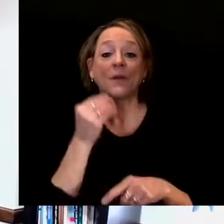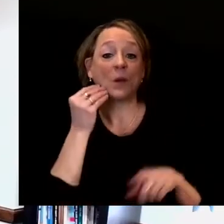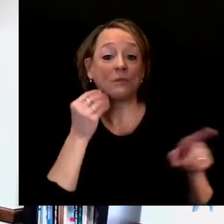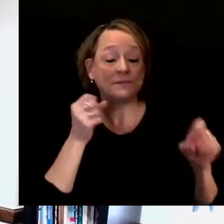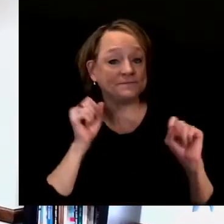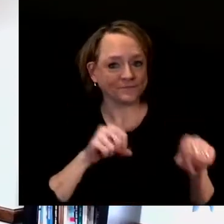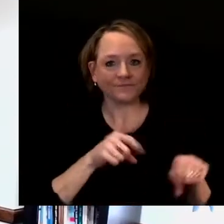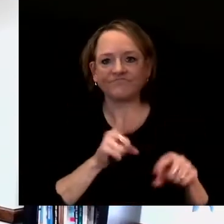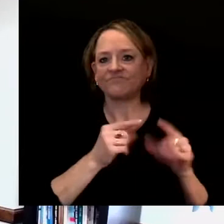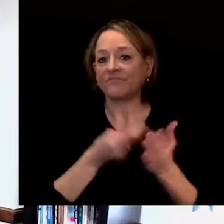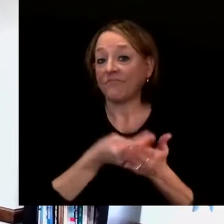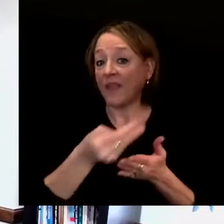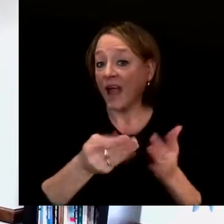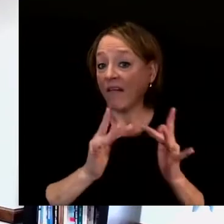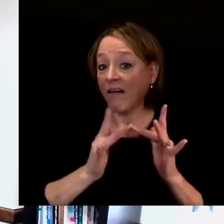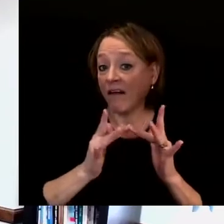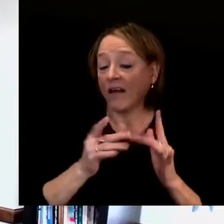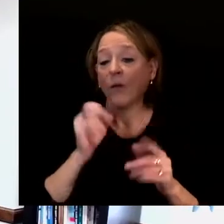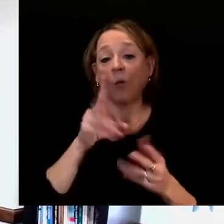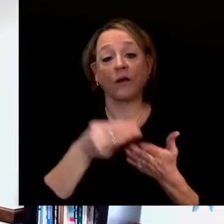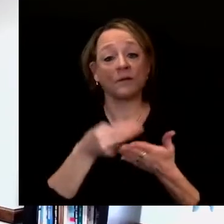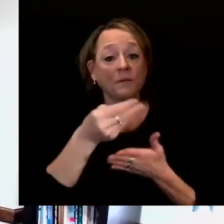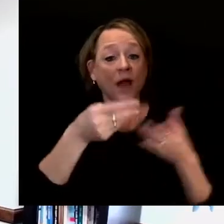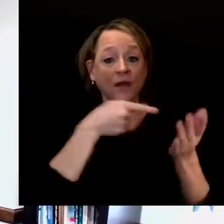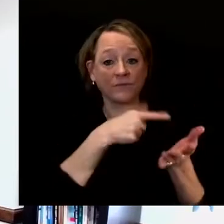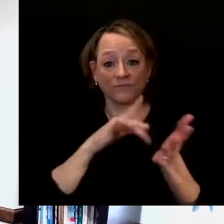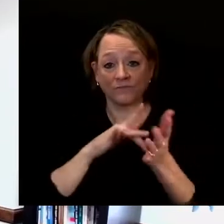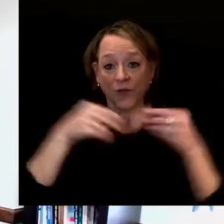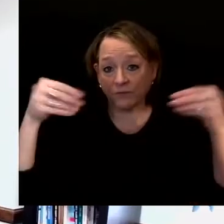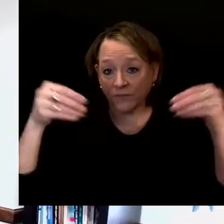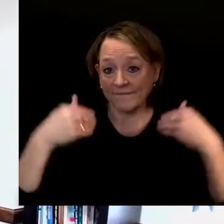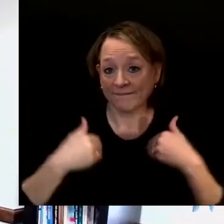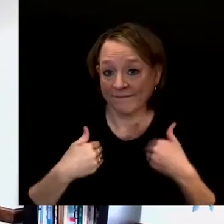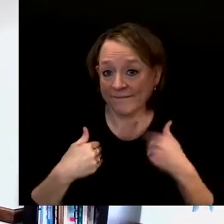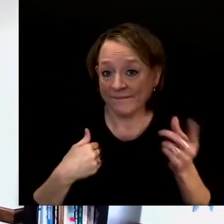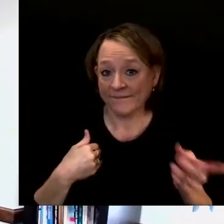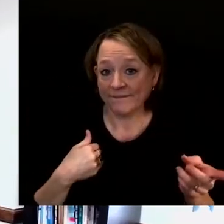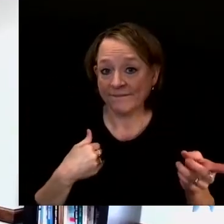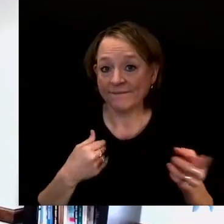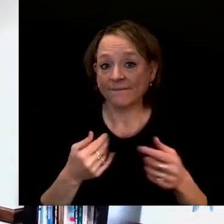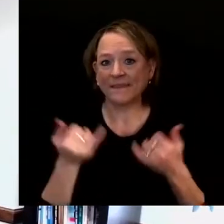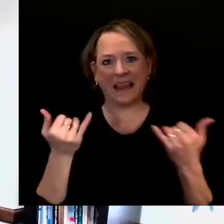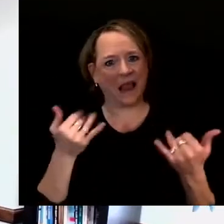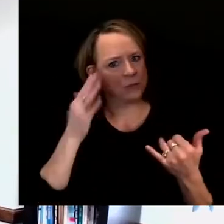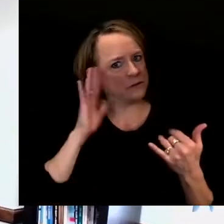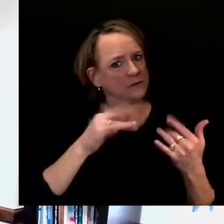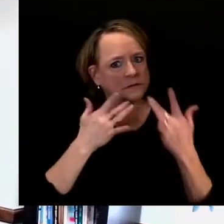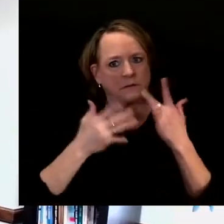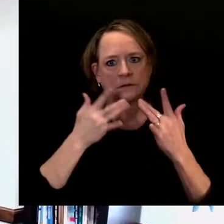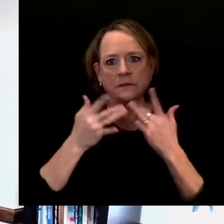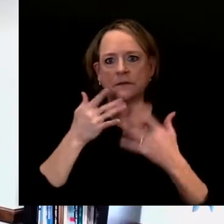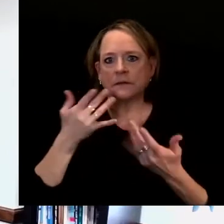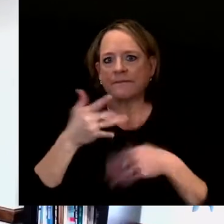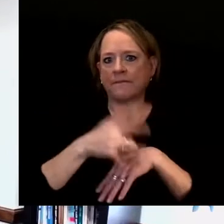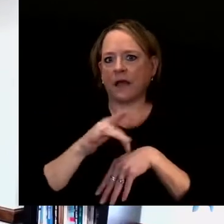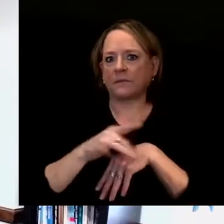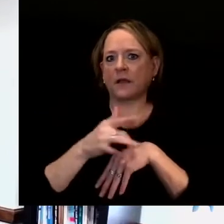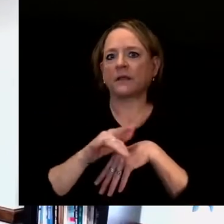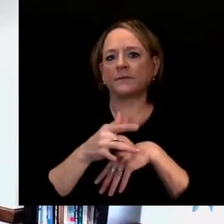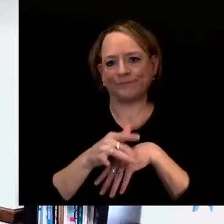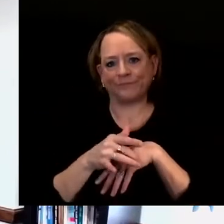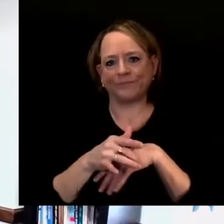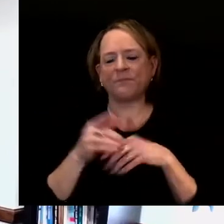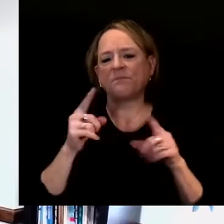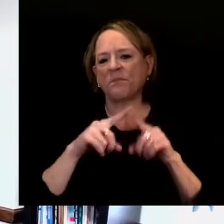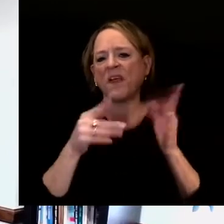We know that at-home test kits may be in short supply right now, but pharmacies are restocking them as soon as they become available. You can visit the DHS